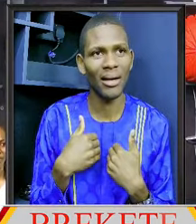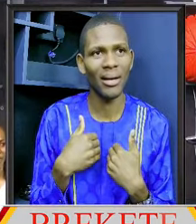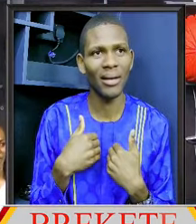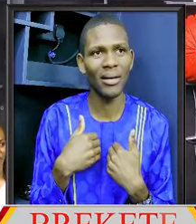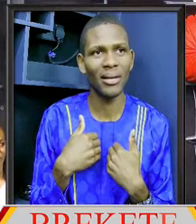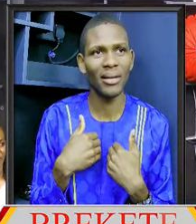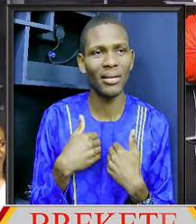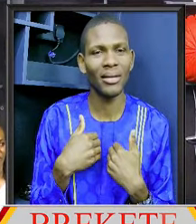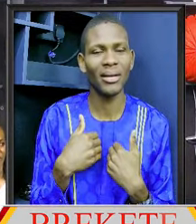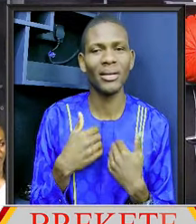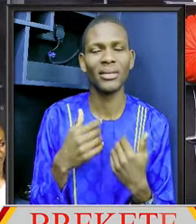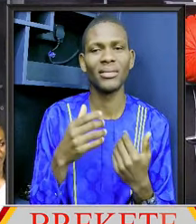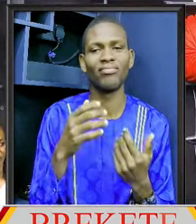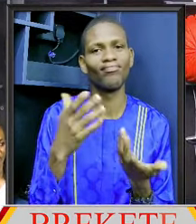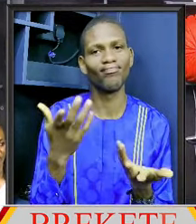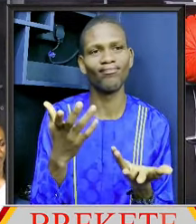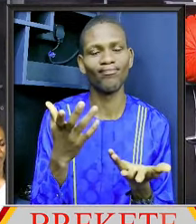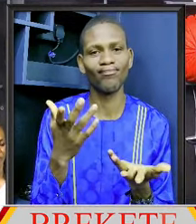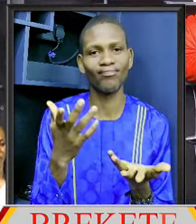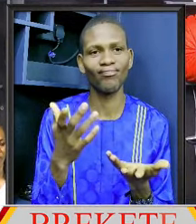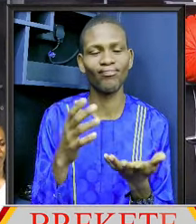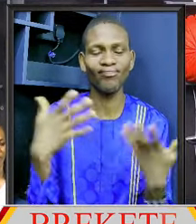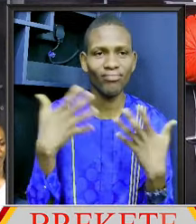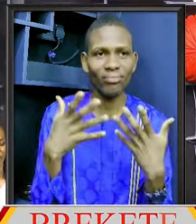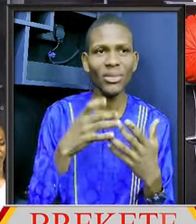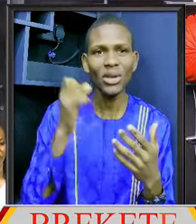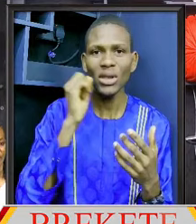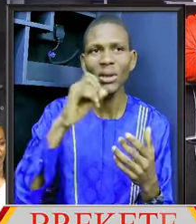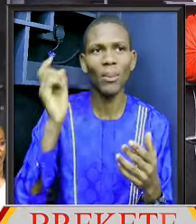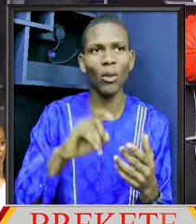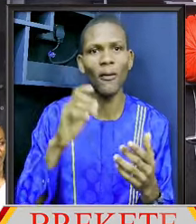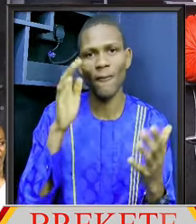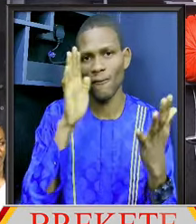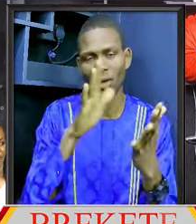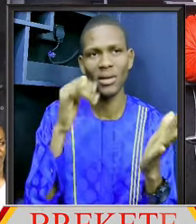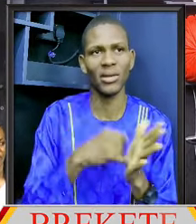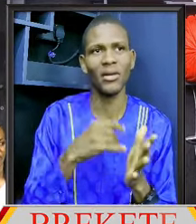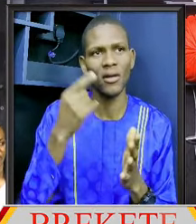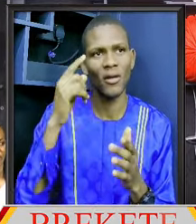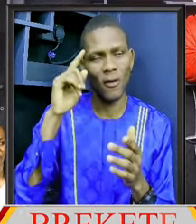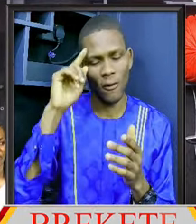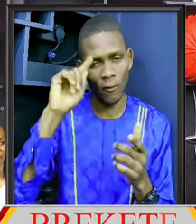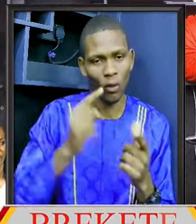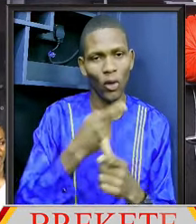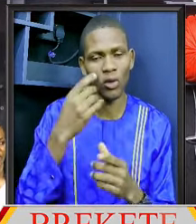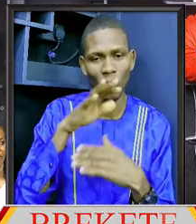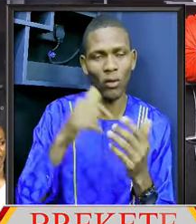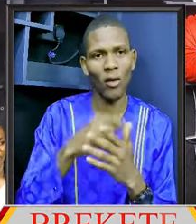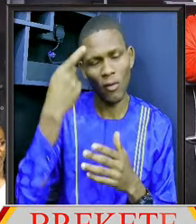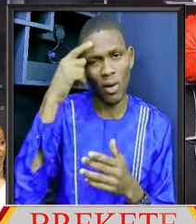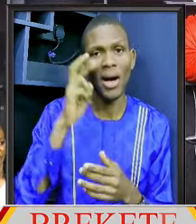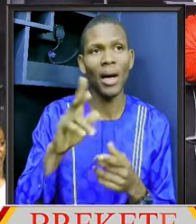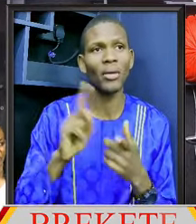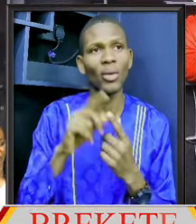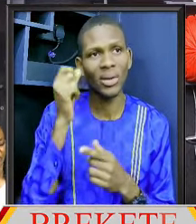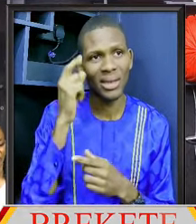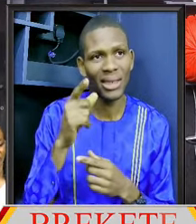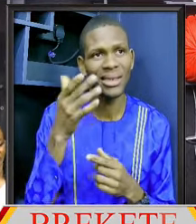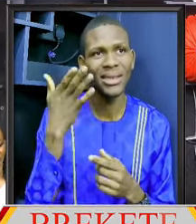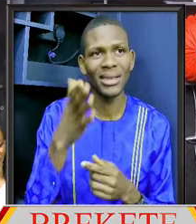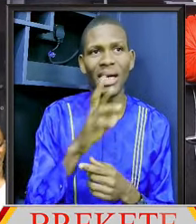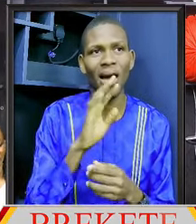must face it. First of all, for her to understand that there